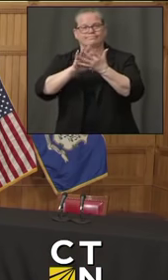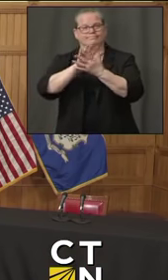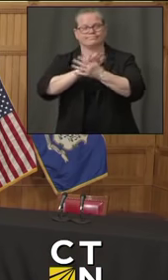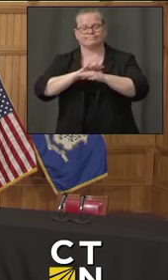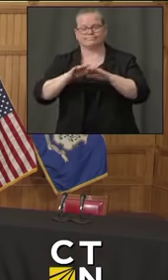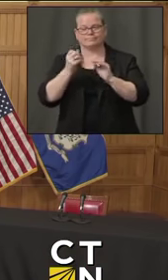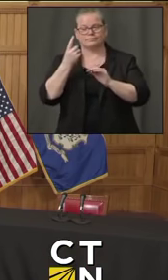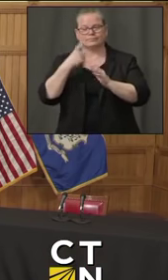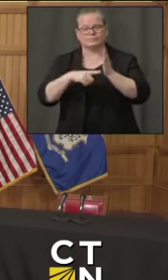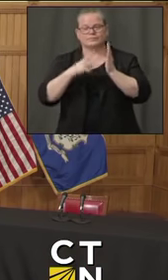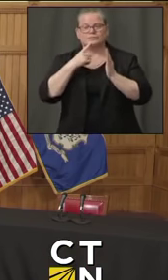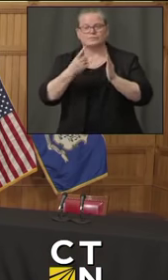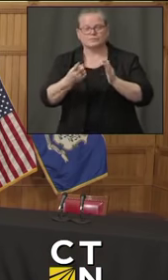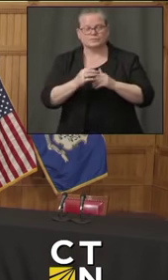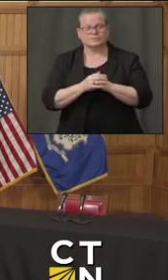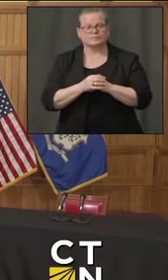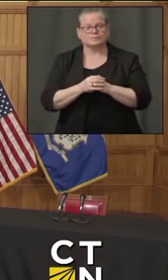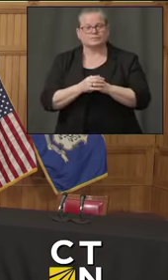windows,